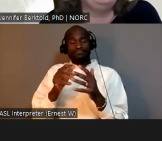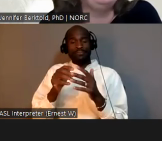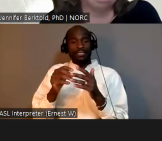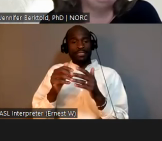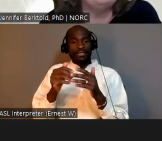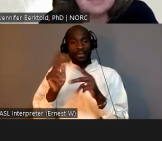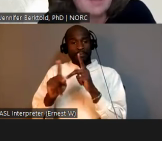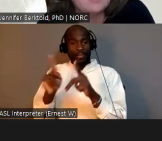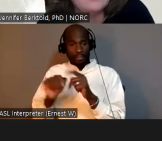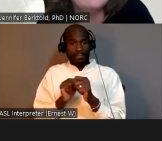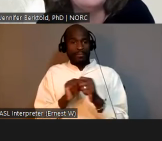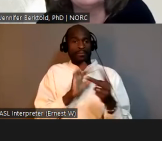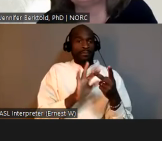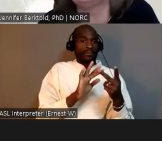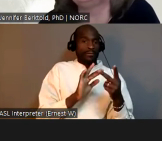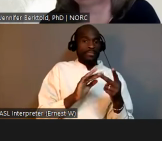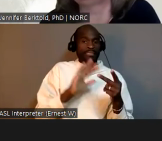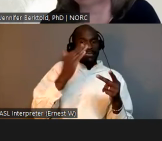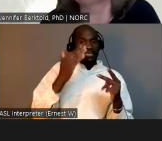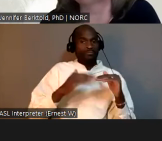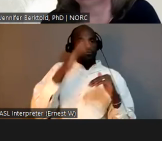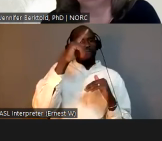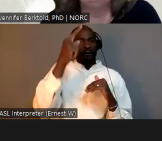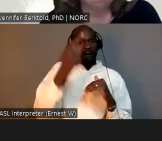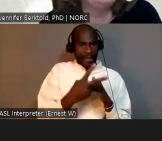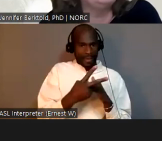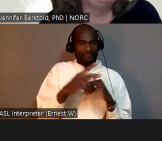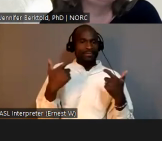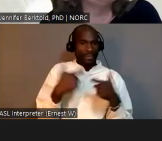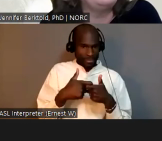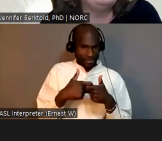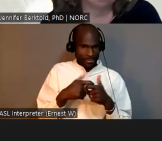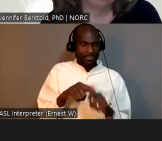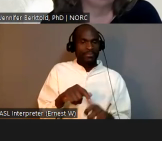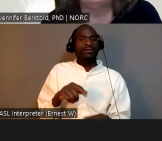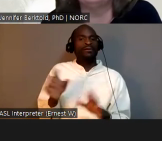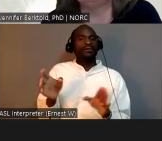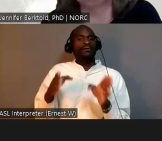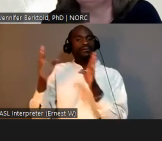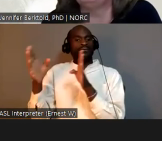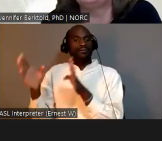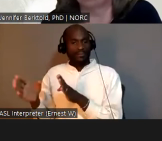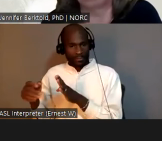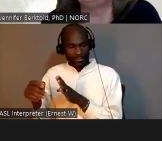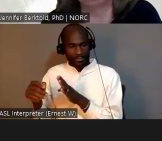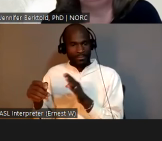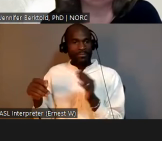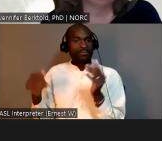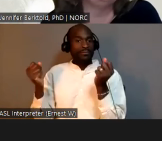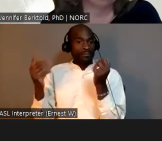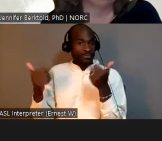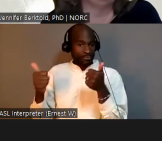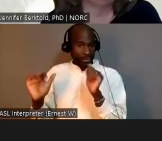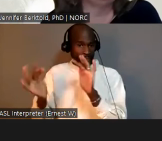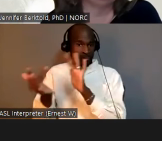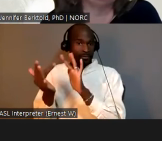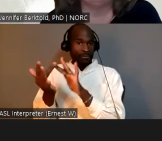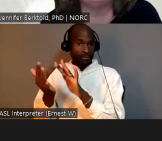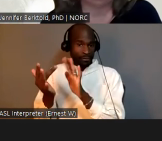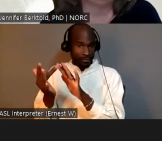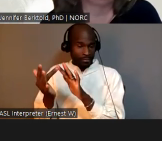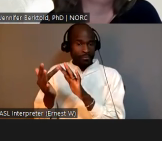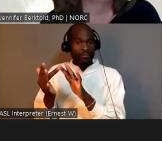than half Hispanic Latinx audiences. We also have quite a few of you that are looking to